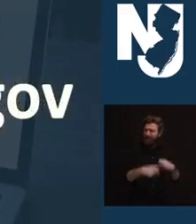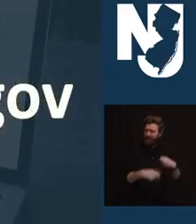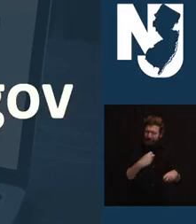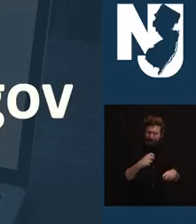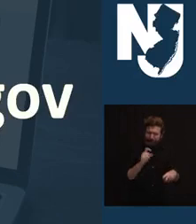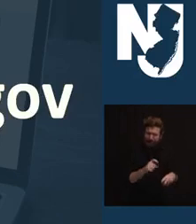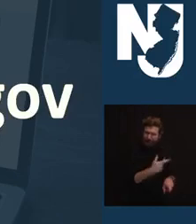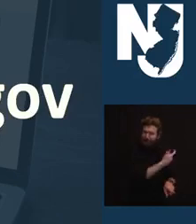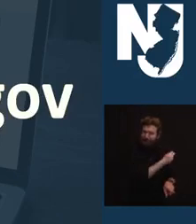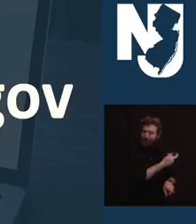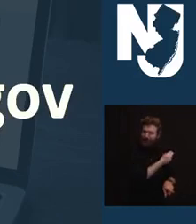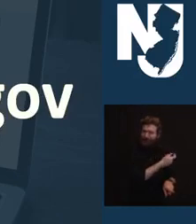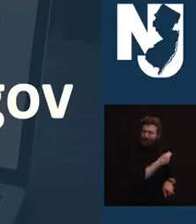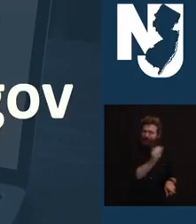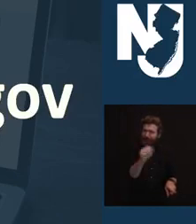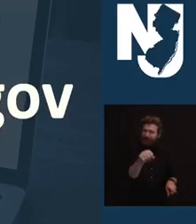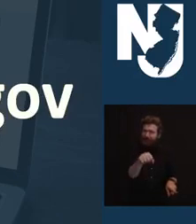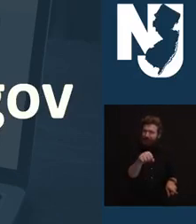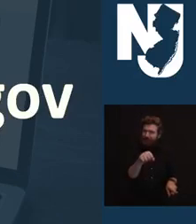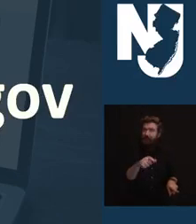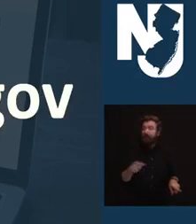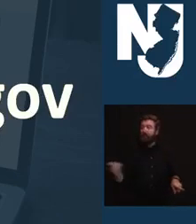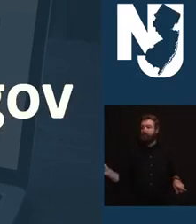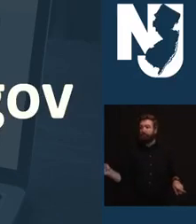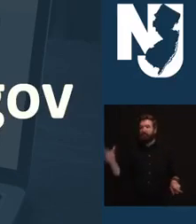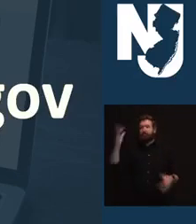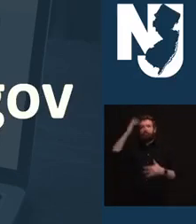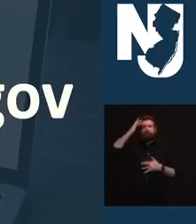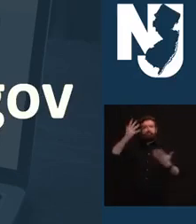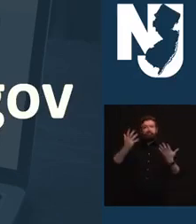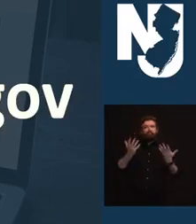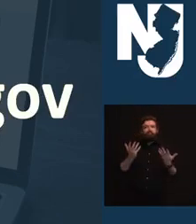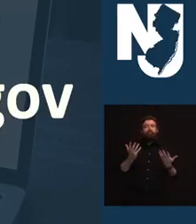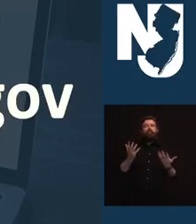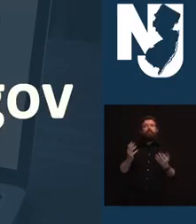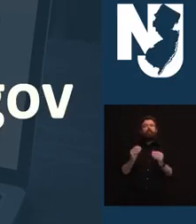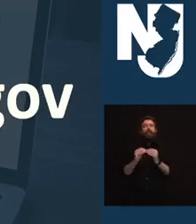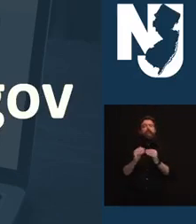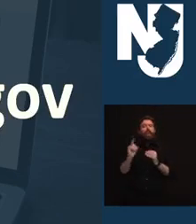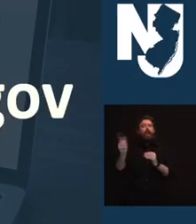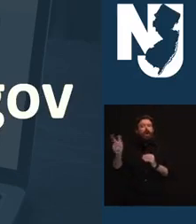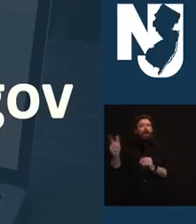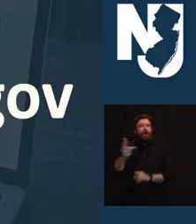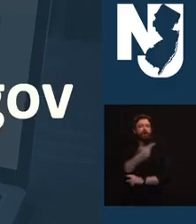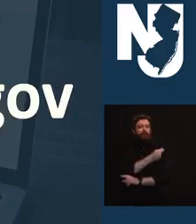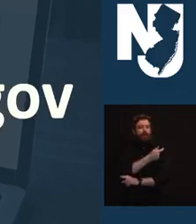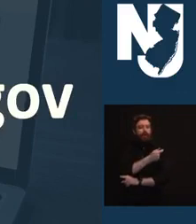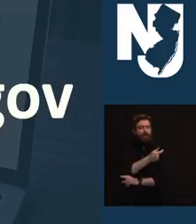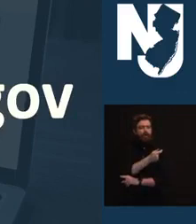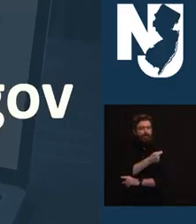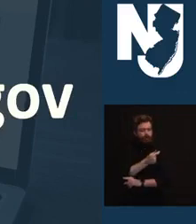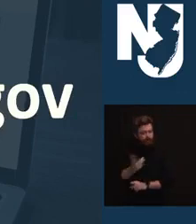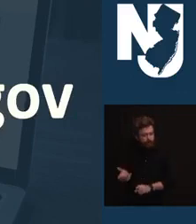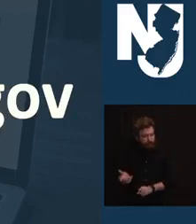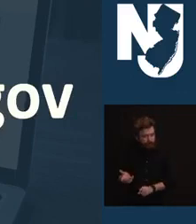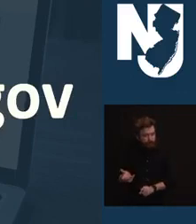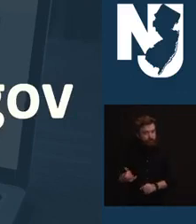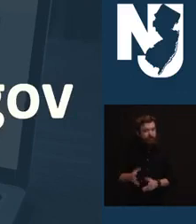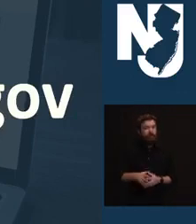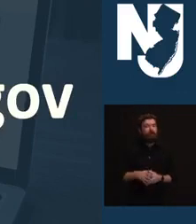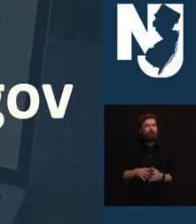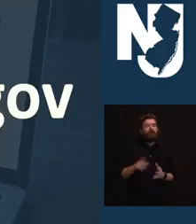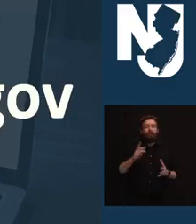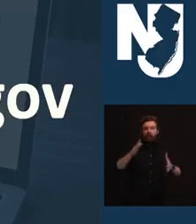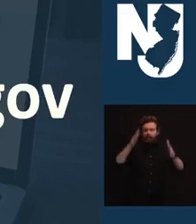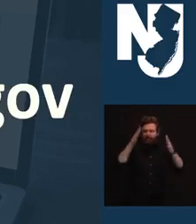vaccinating vulnerable residents first. That includes our seniors, our frontline healthcare workers, and first responders.